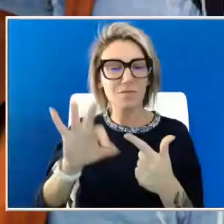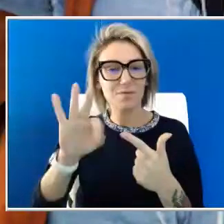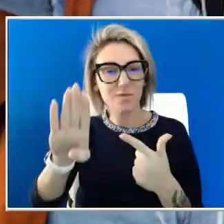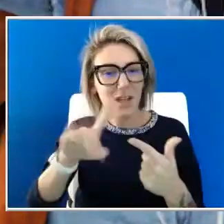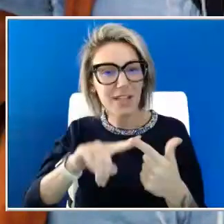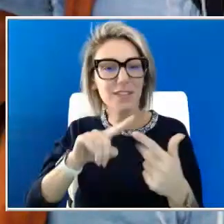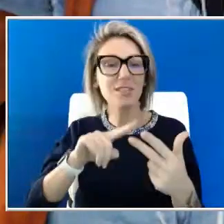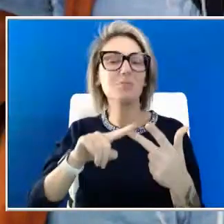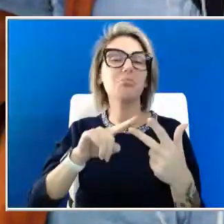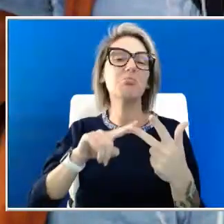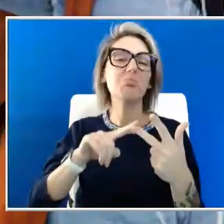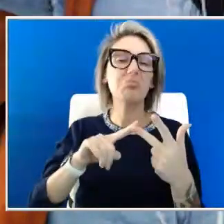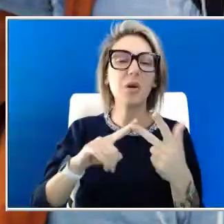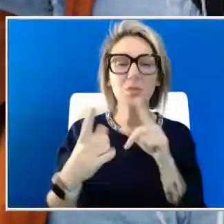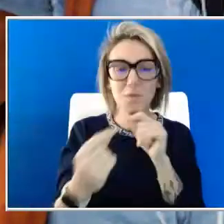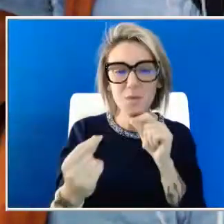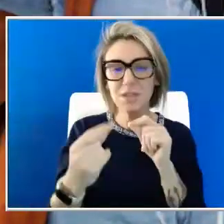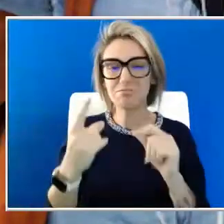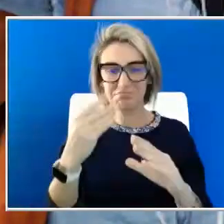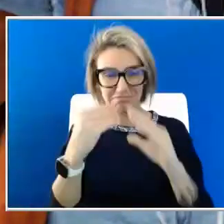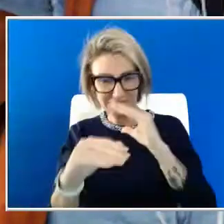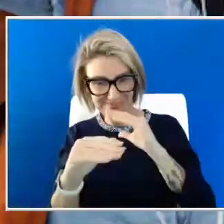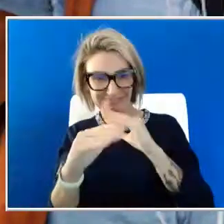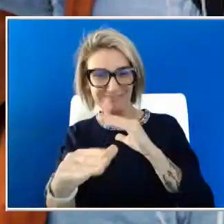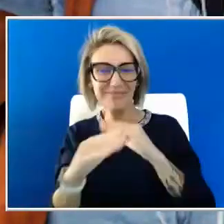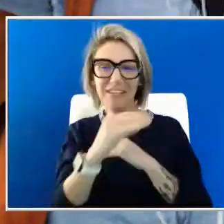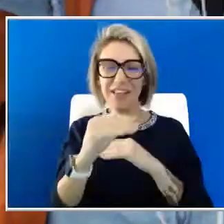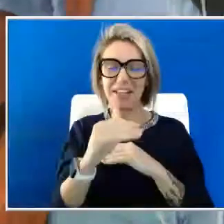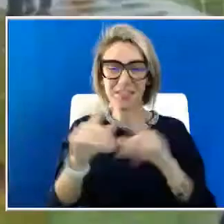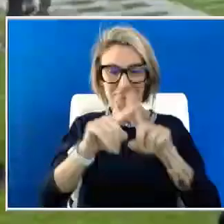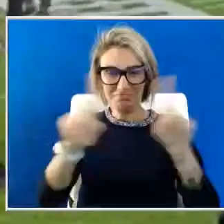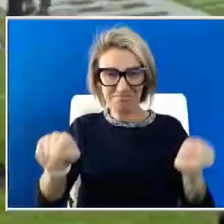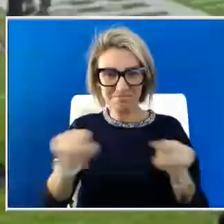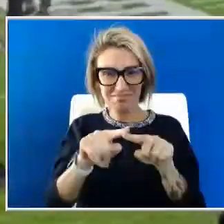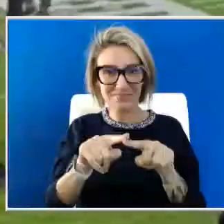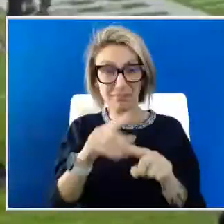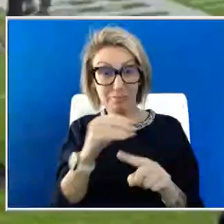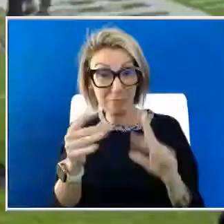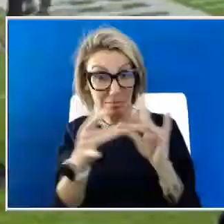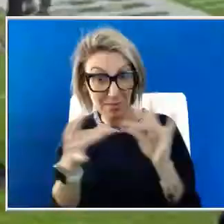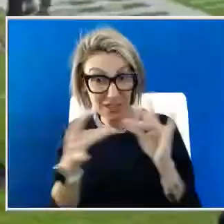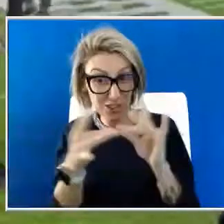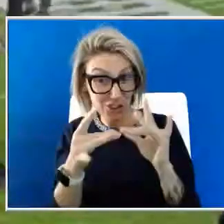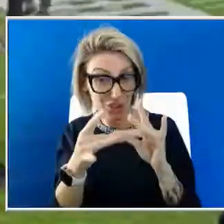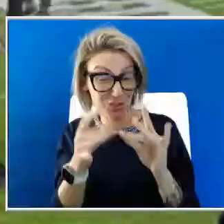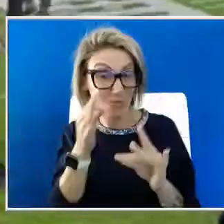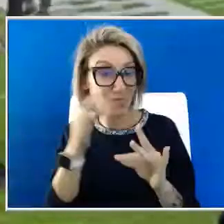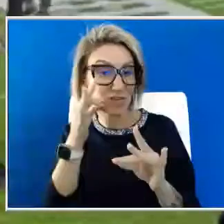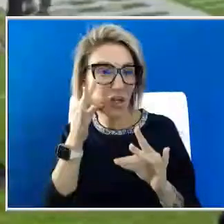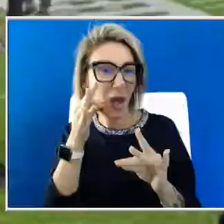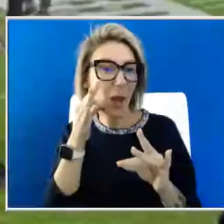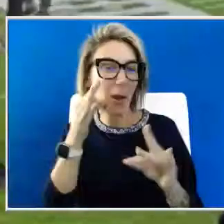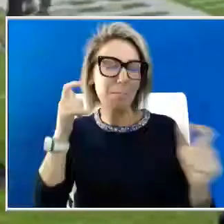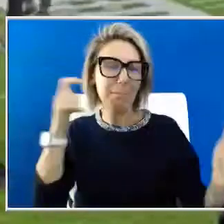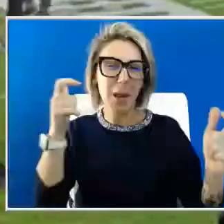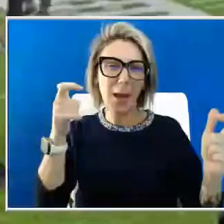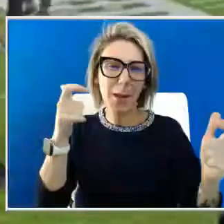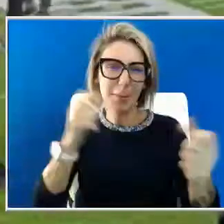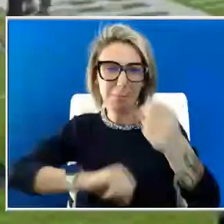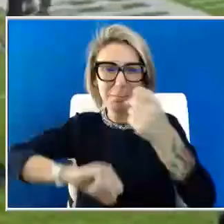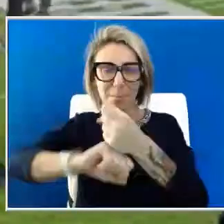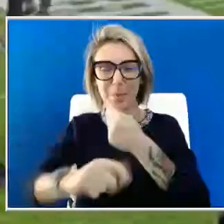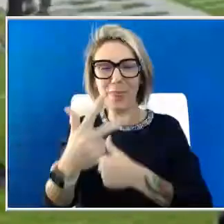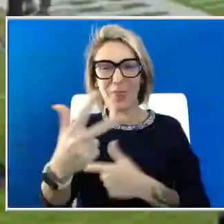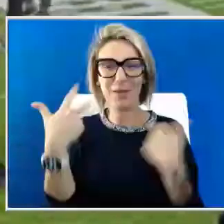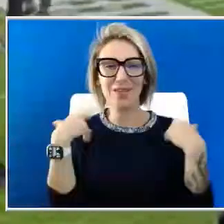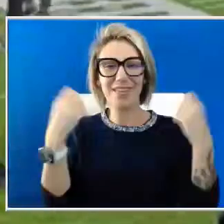Network. The information is right there on your screen. And speaking of the Chiefs, a quick big shout out to these 3 health system doctors, Paul